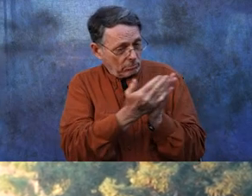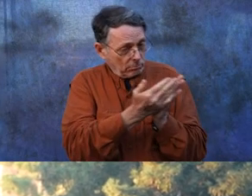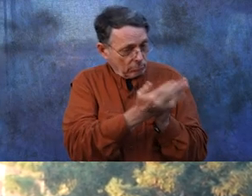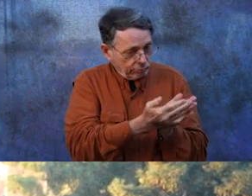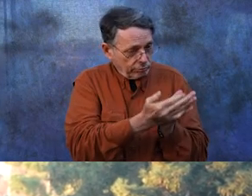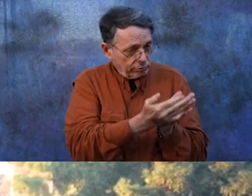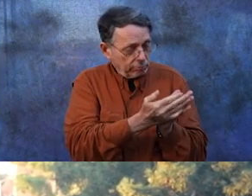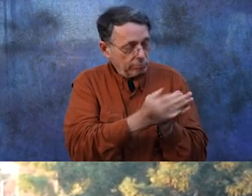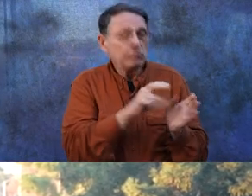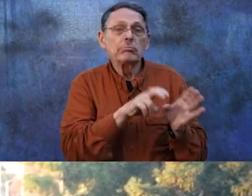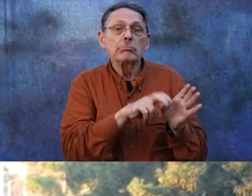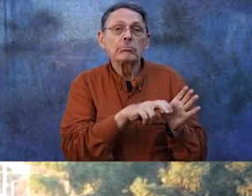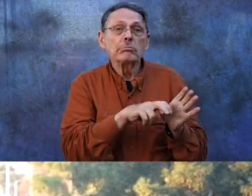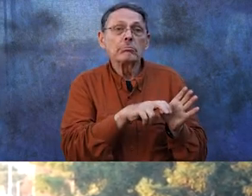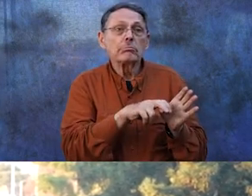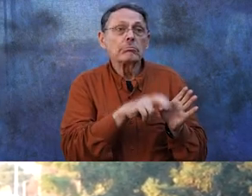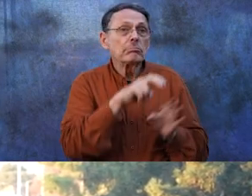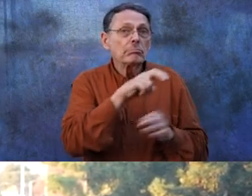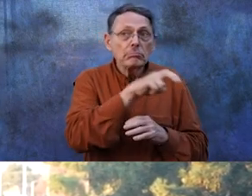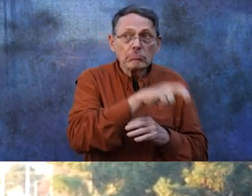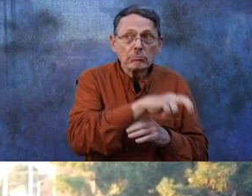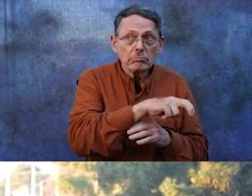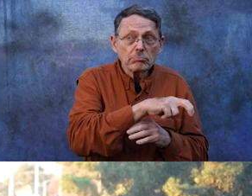And you step out.